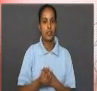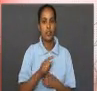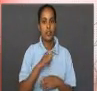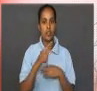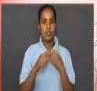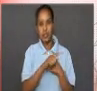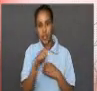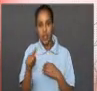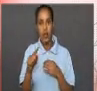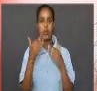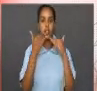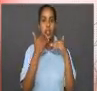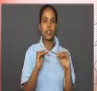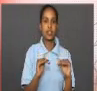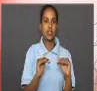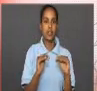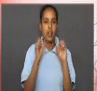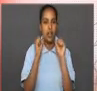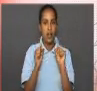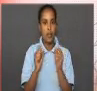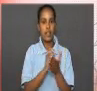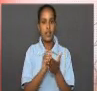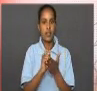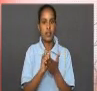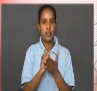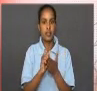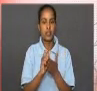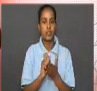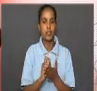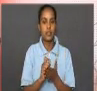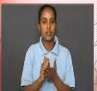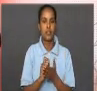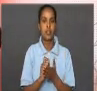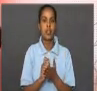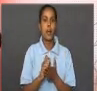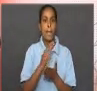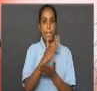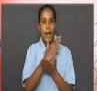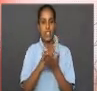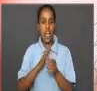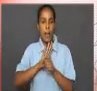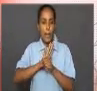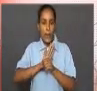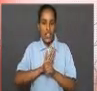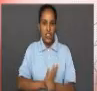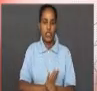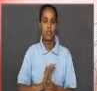their concentrations can be written in terms of partial